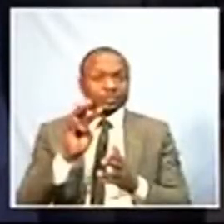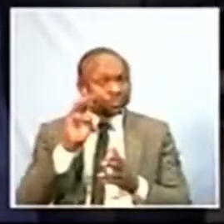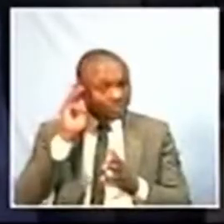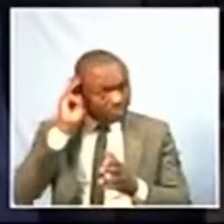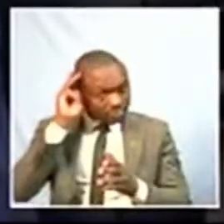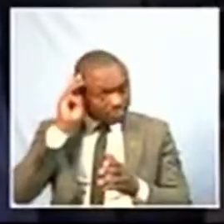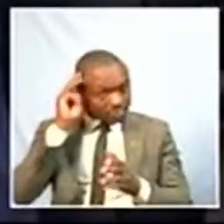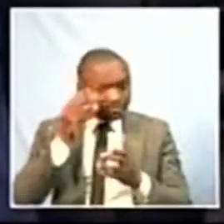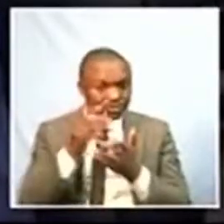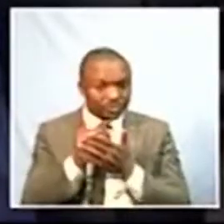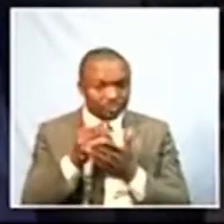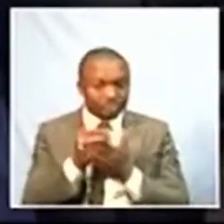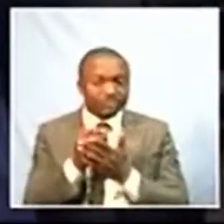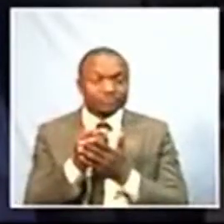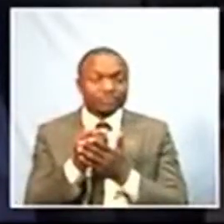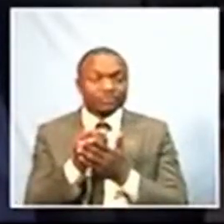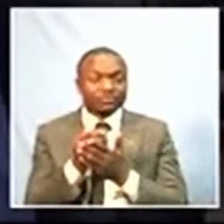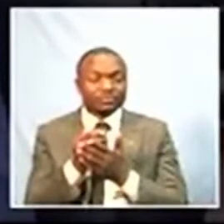Finance, Treasury,